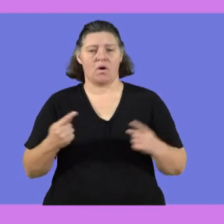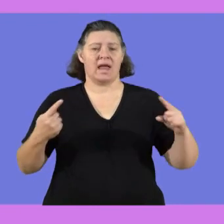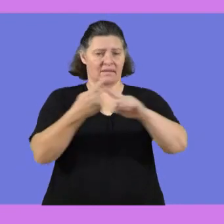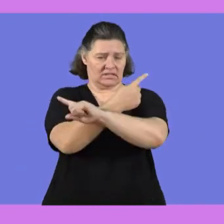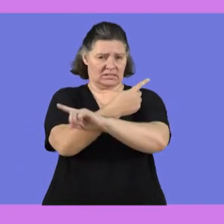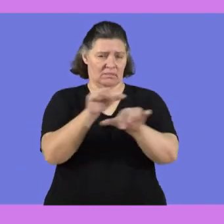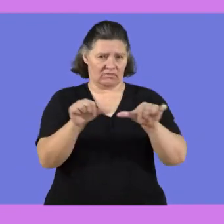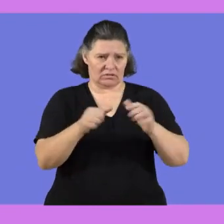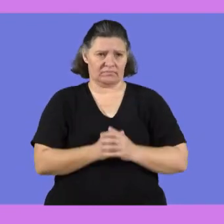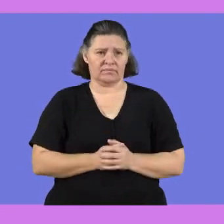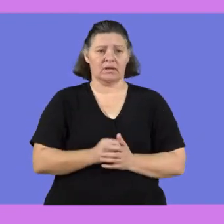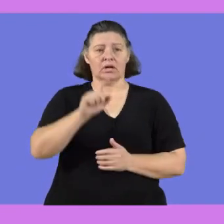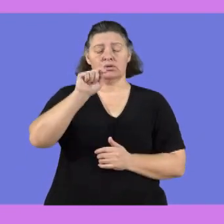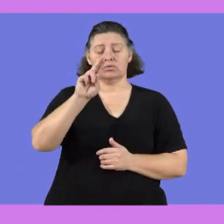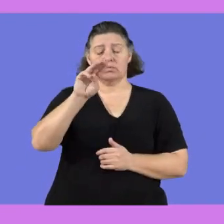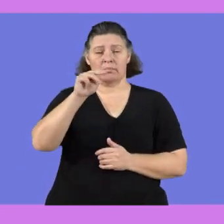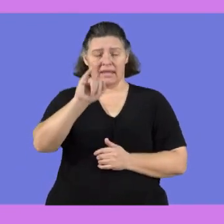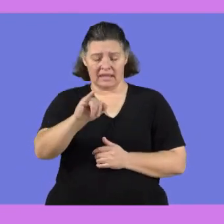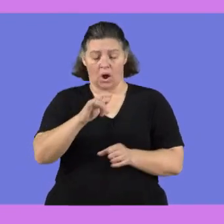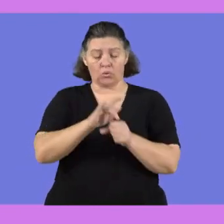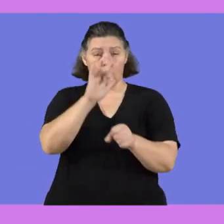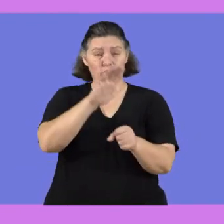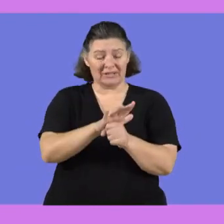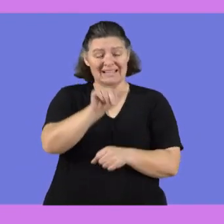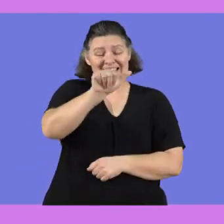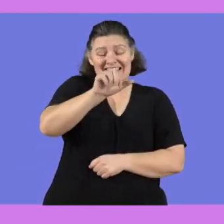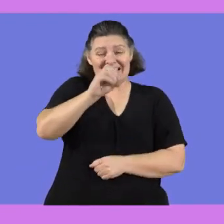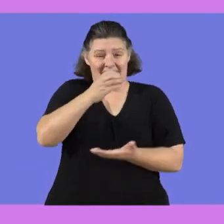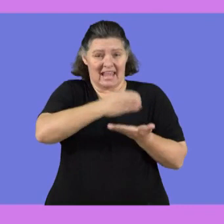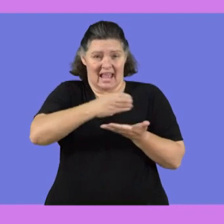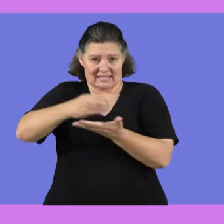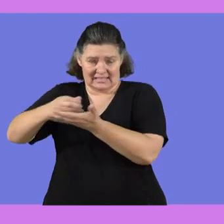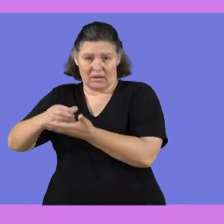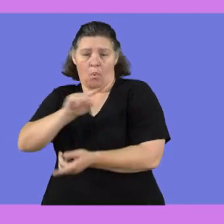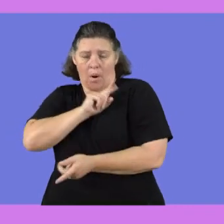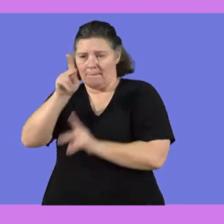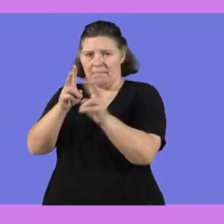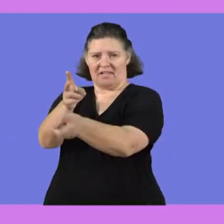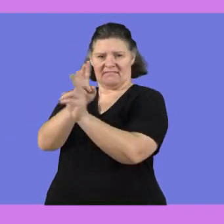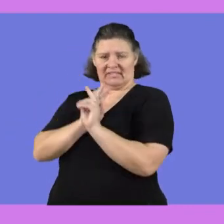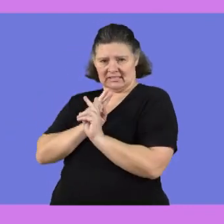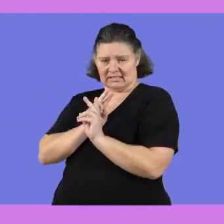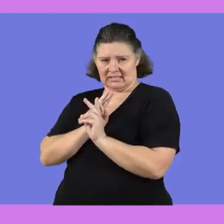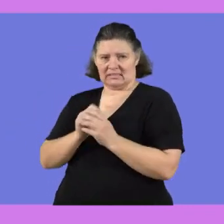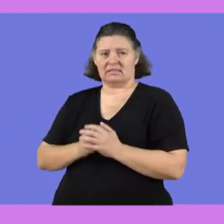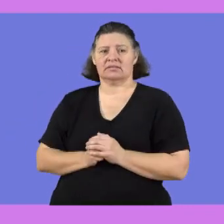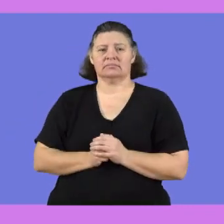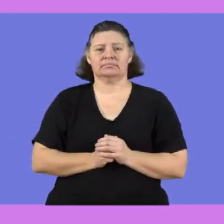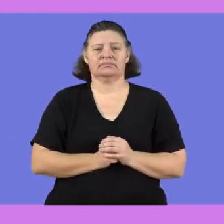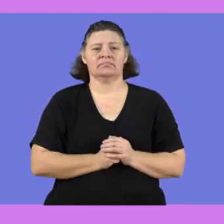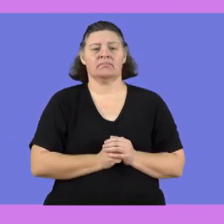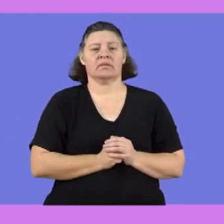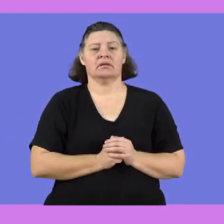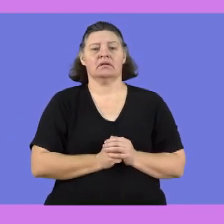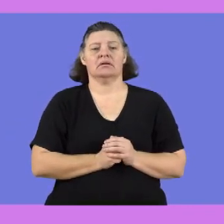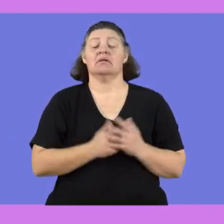inverse proportion. Tumi has bought 60 cans of cold drinks for his visitors. Soft drinks and cold drinks